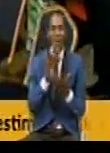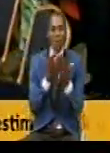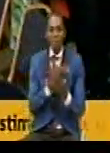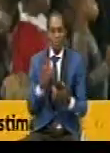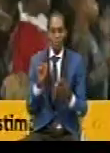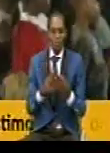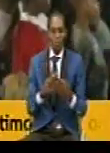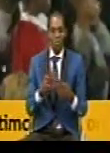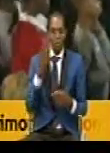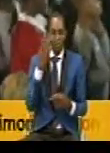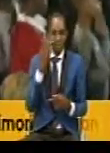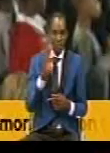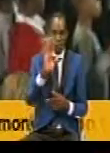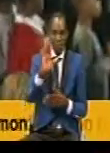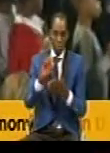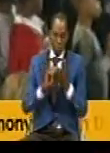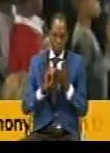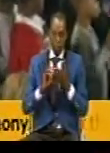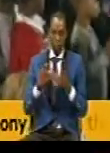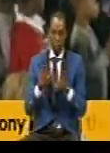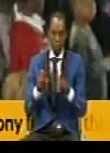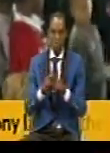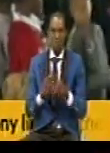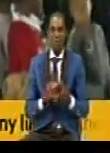We are waiting for you.